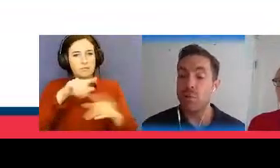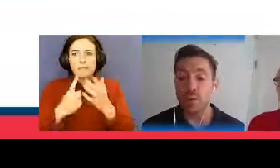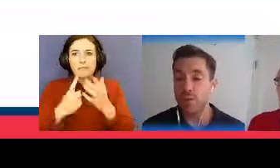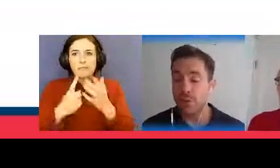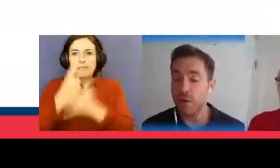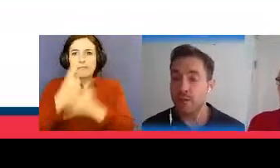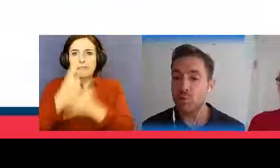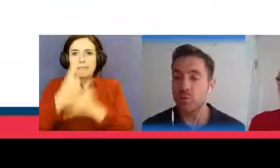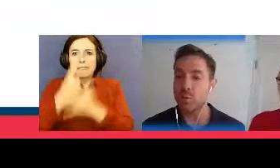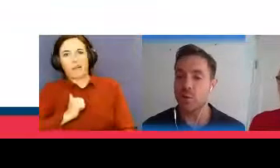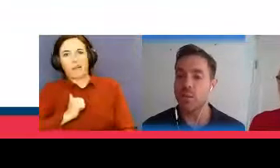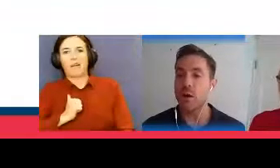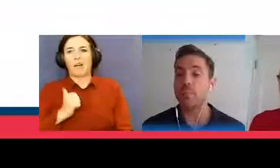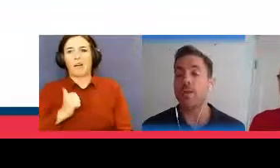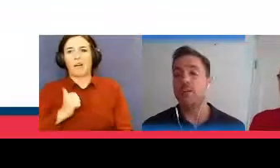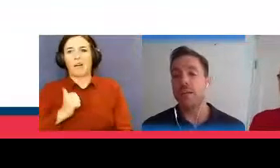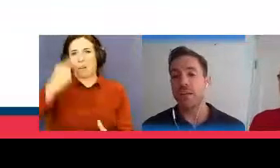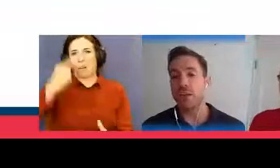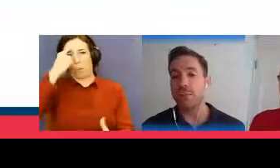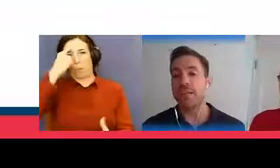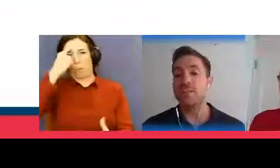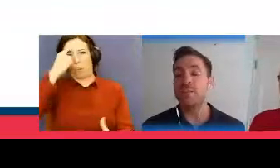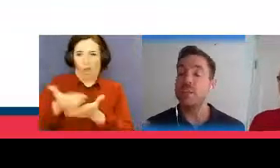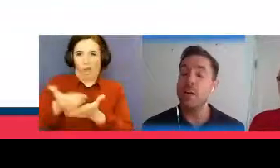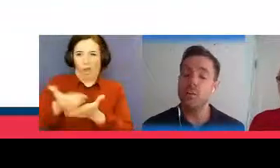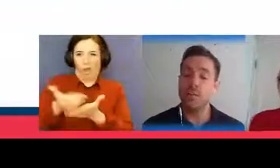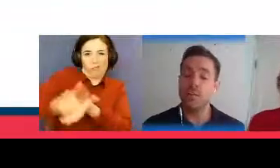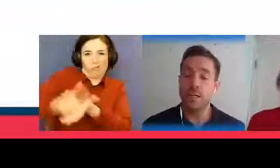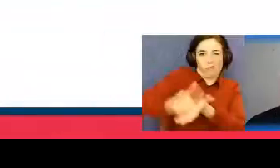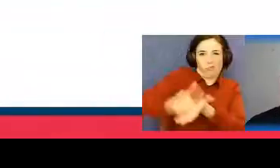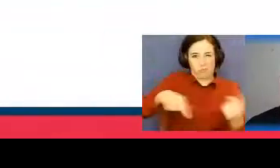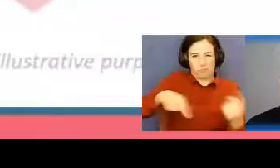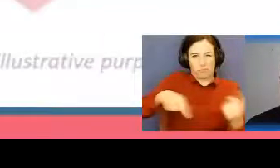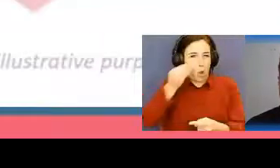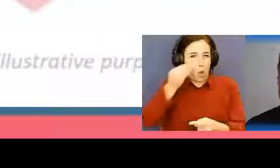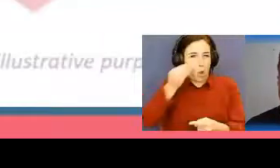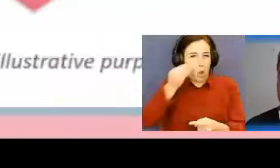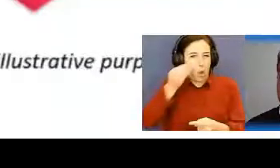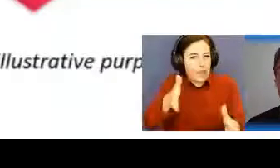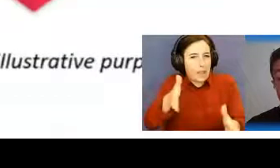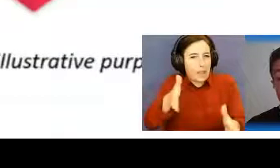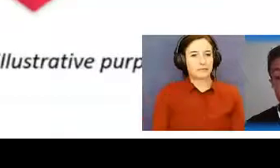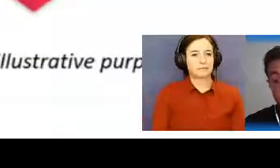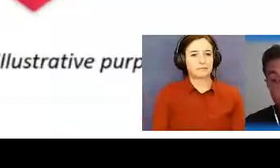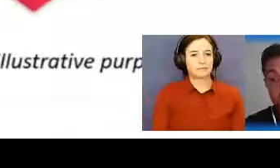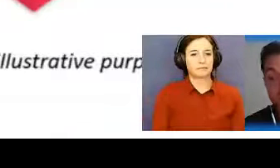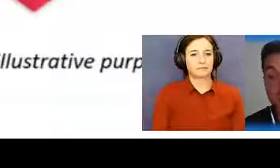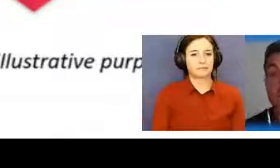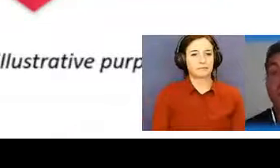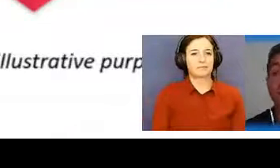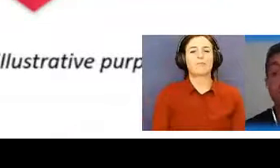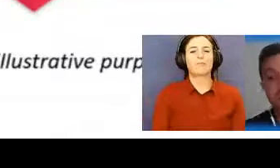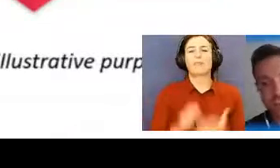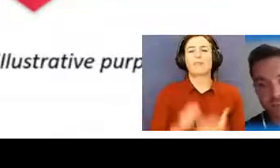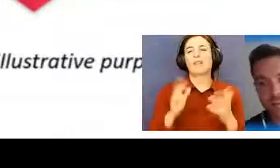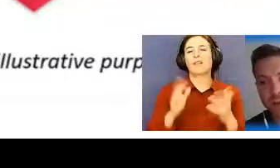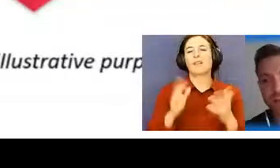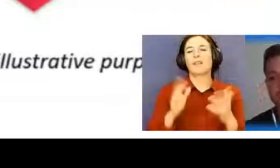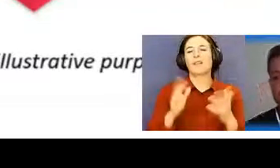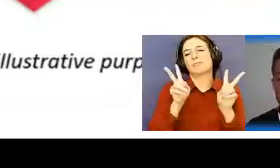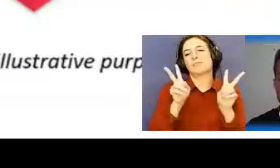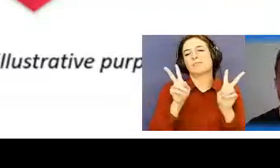And all of us, I think, have heard these once upon a time. So next slide, please. And these are for illustrative purposes only, and they are the